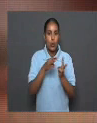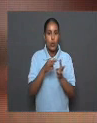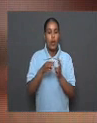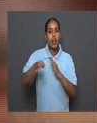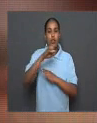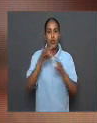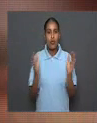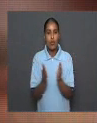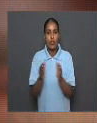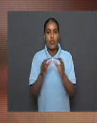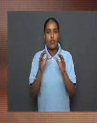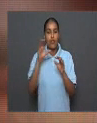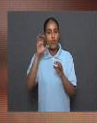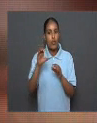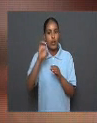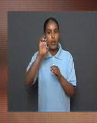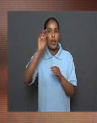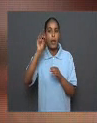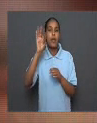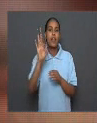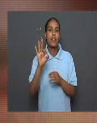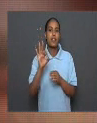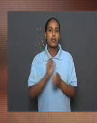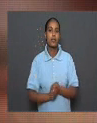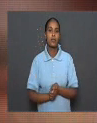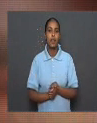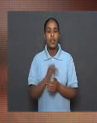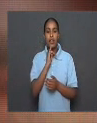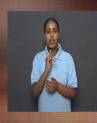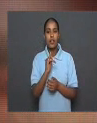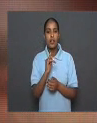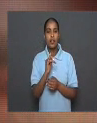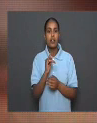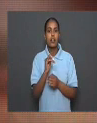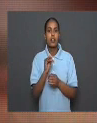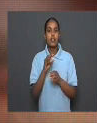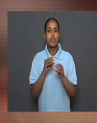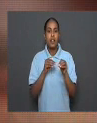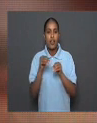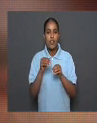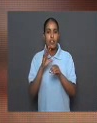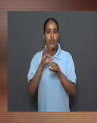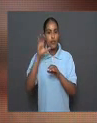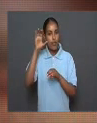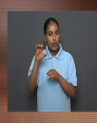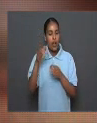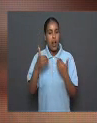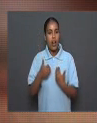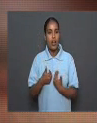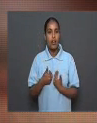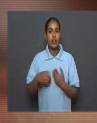Electromotive force, or EMF, is the driving force that